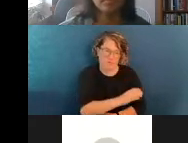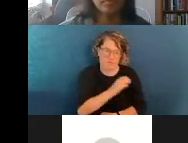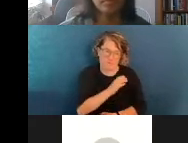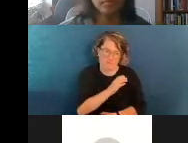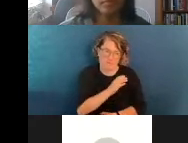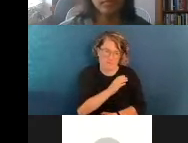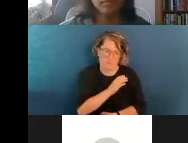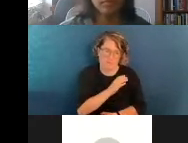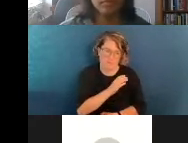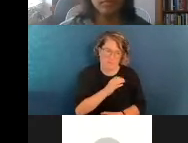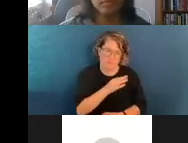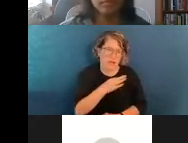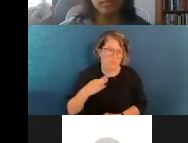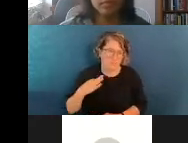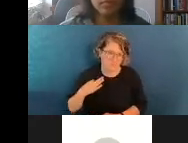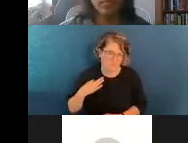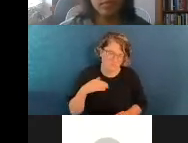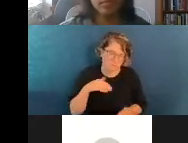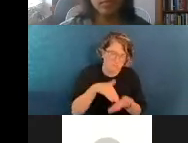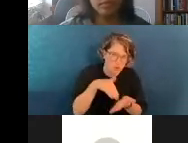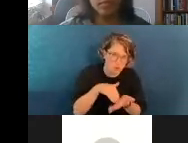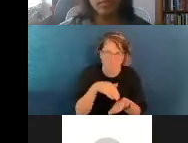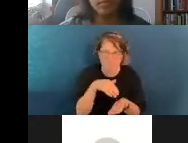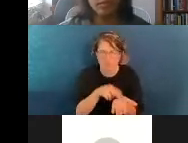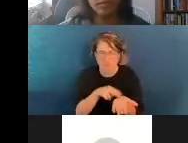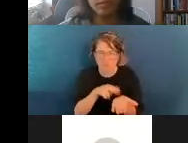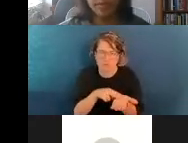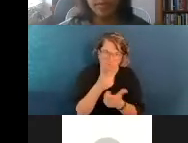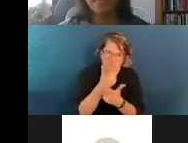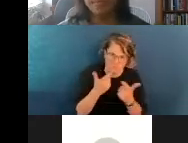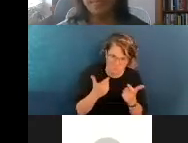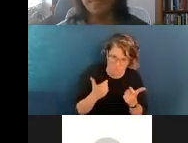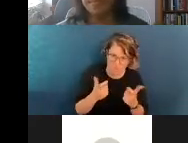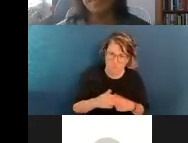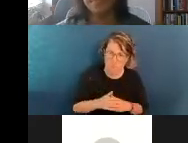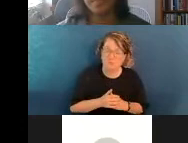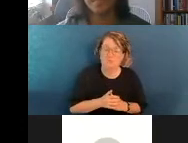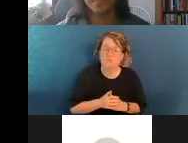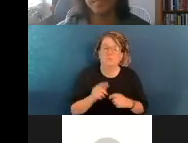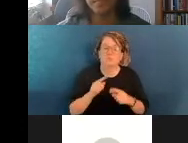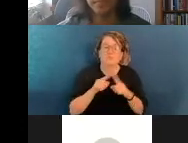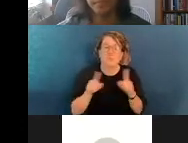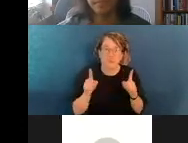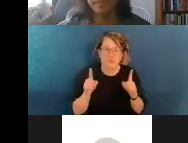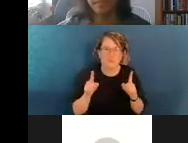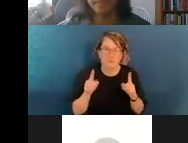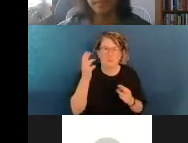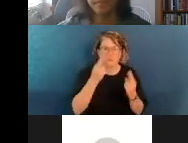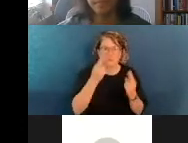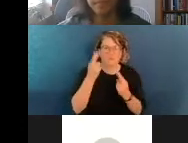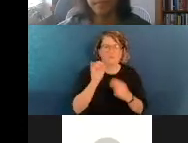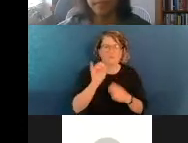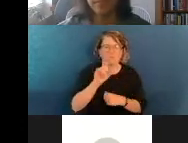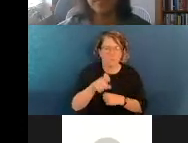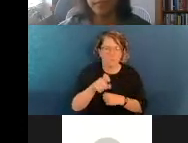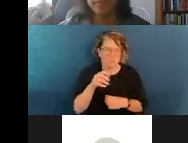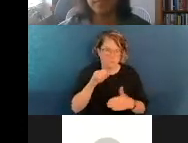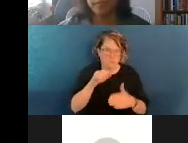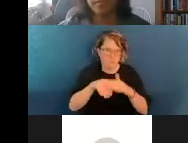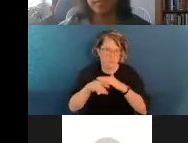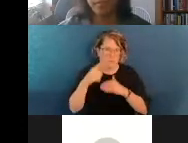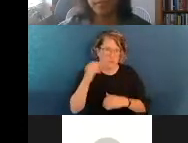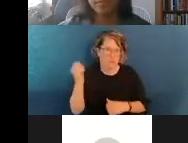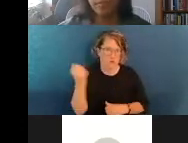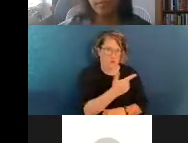absolutely recognize that adaptations will be needed to make the learning modules accessible for all employee groups across